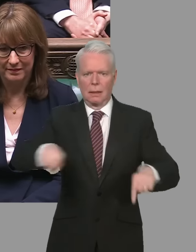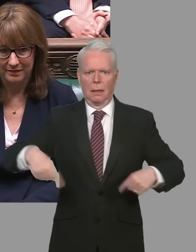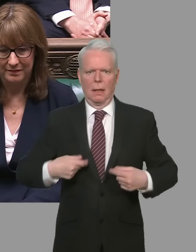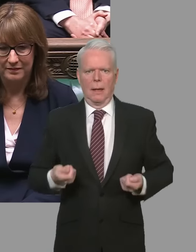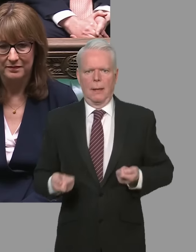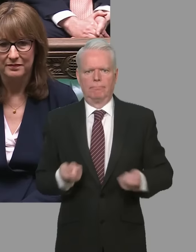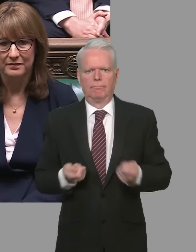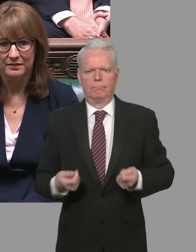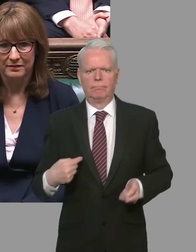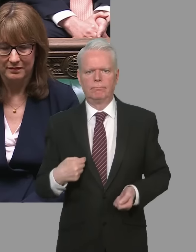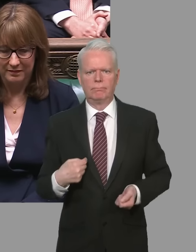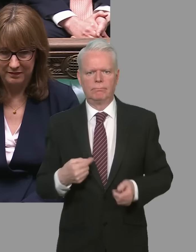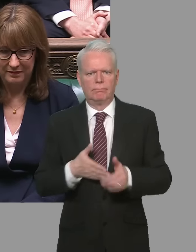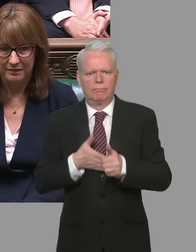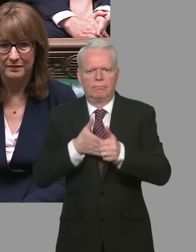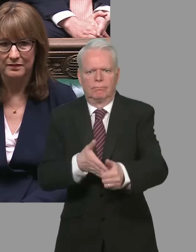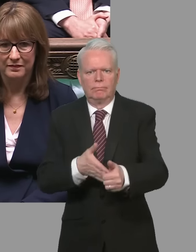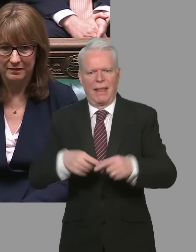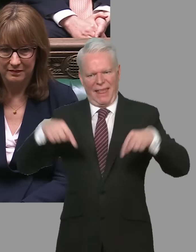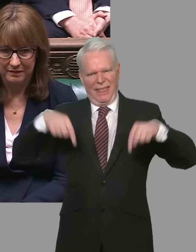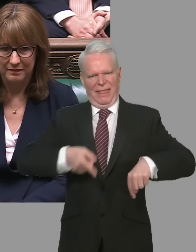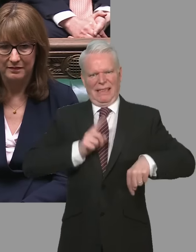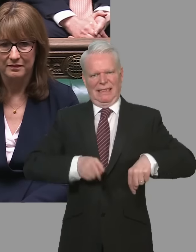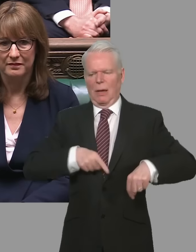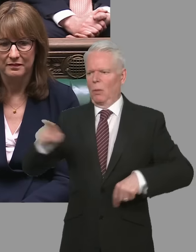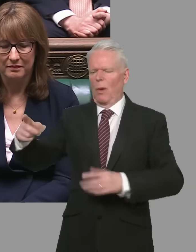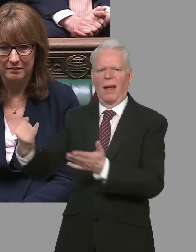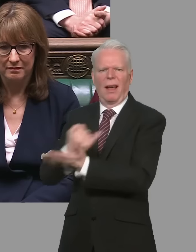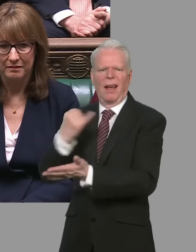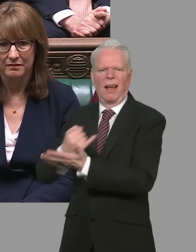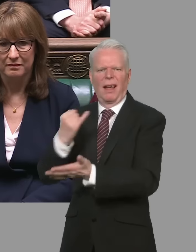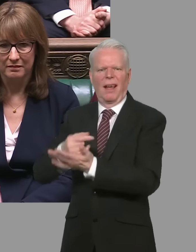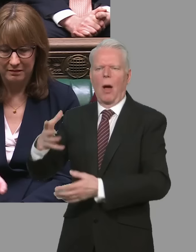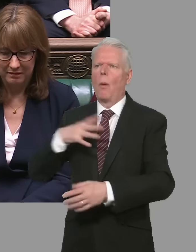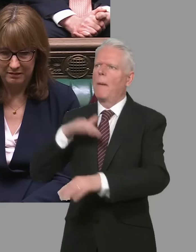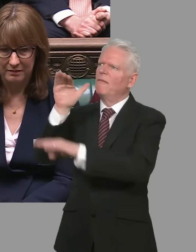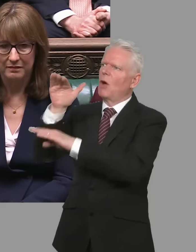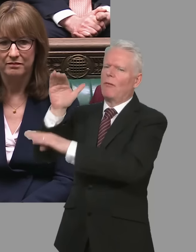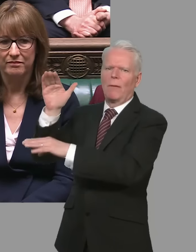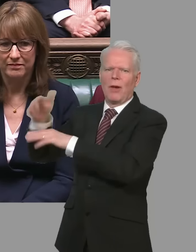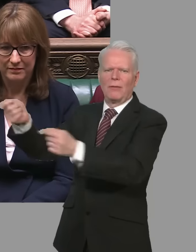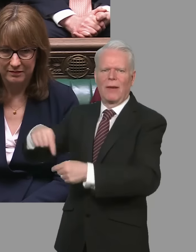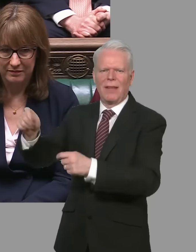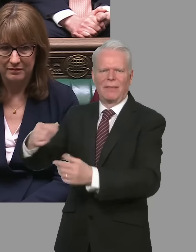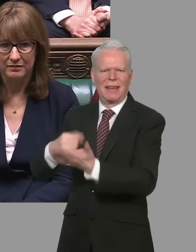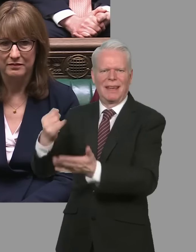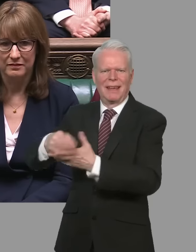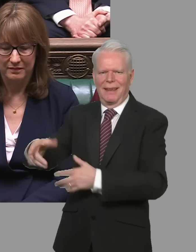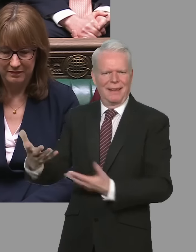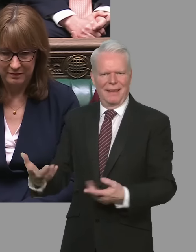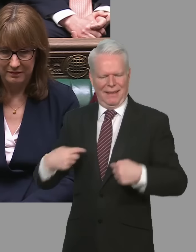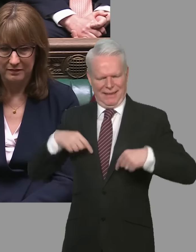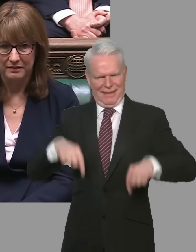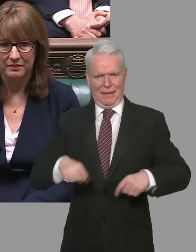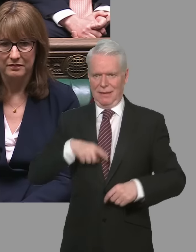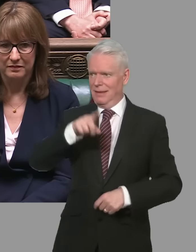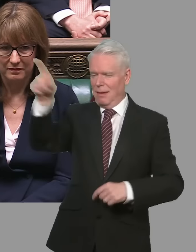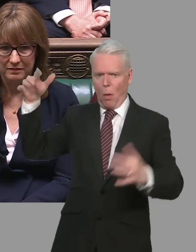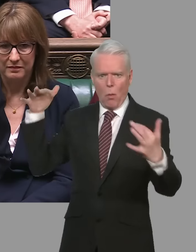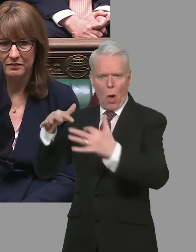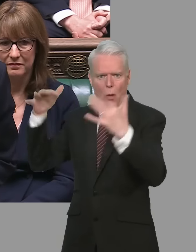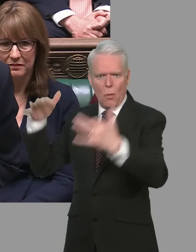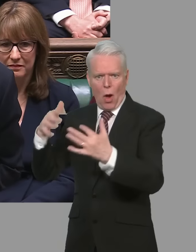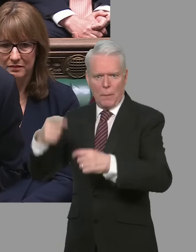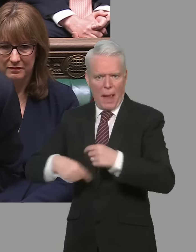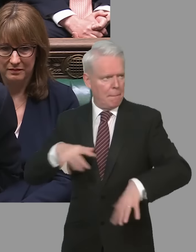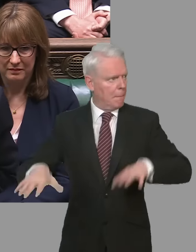to outsource our energy policy to Russia and Iran and let them set the price of energy. I will never do that because it's not in the